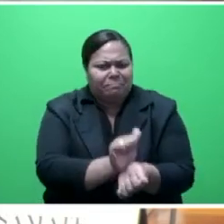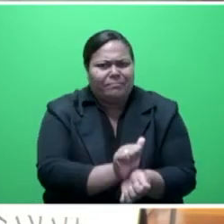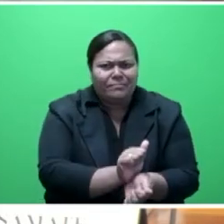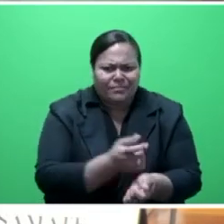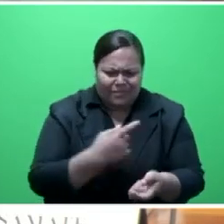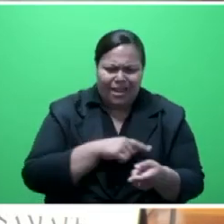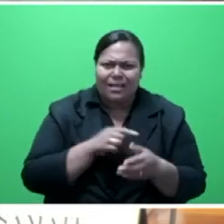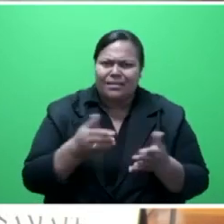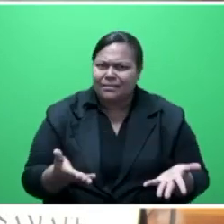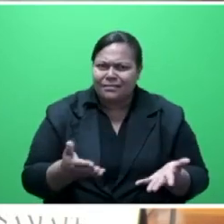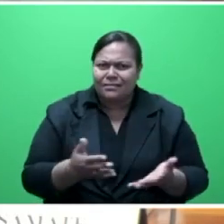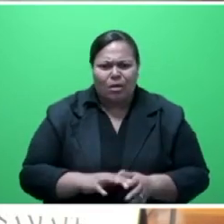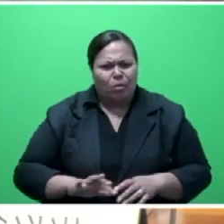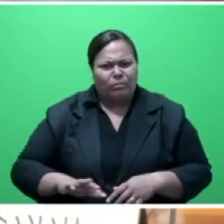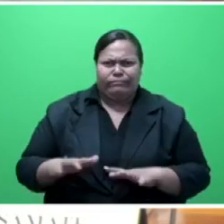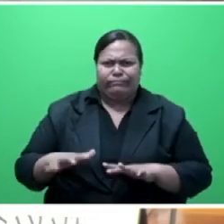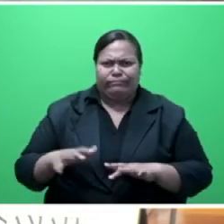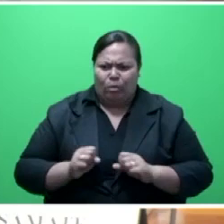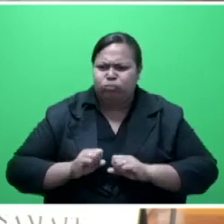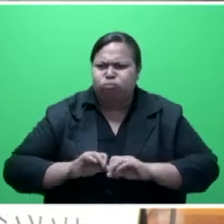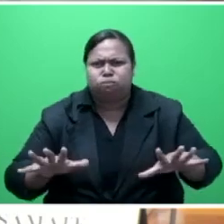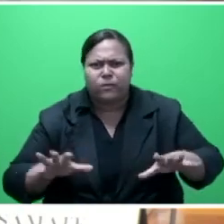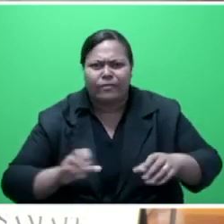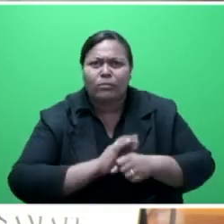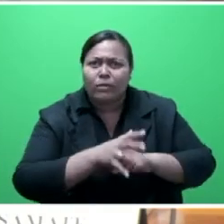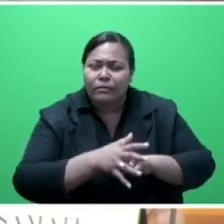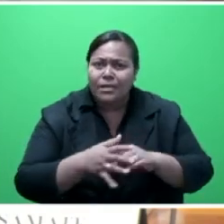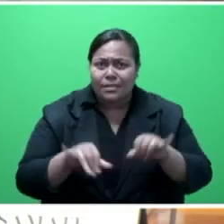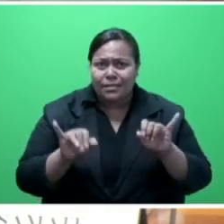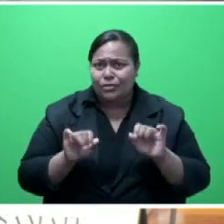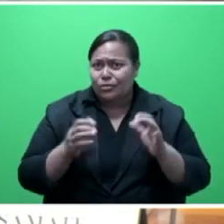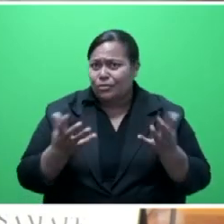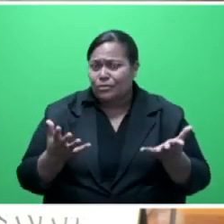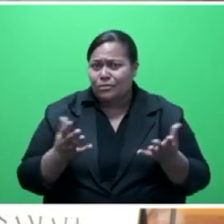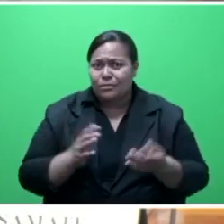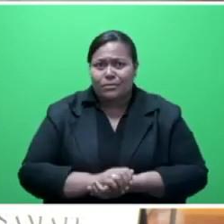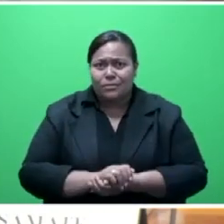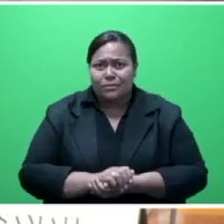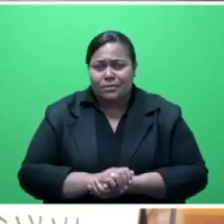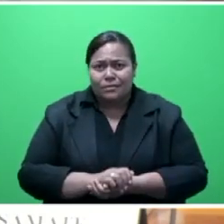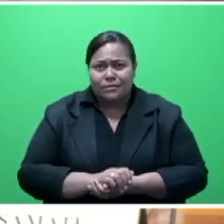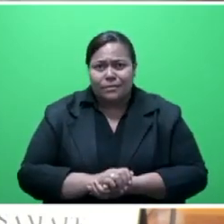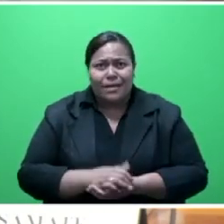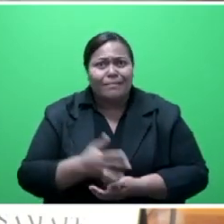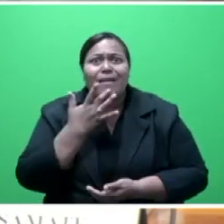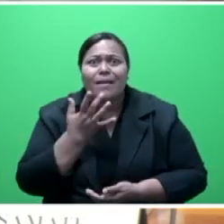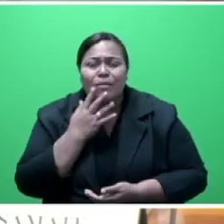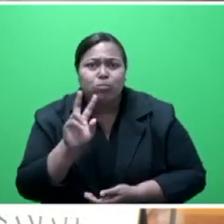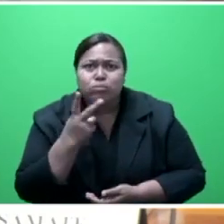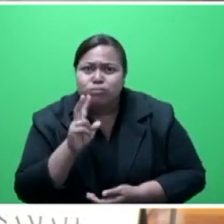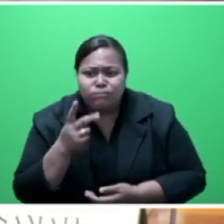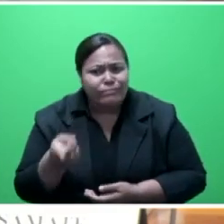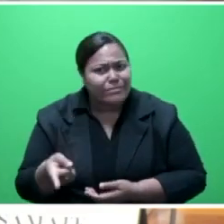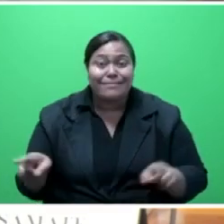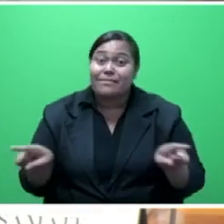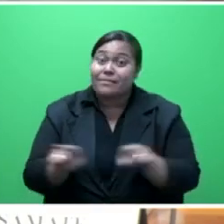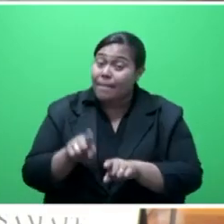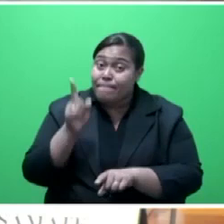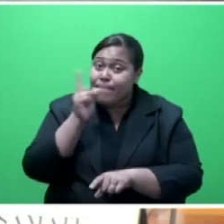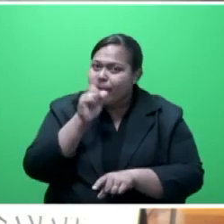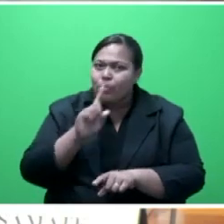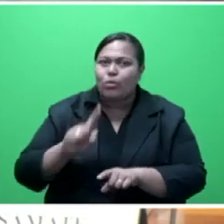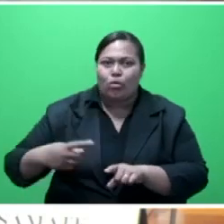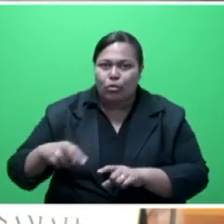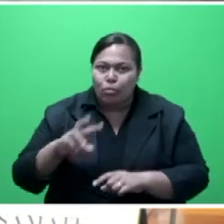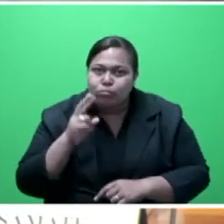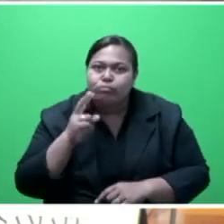fear-mongering around COVID-19 and dire predictions of Fiji's fate. You can bet these same people will continue twisting the facts